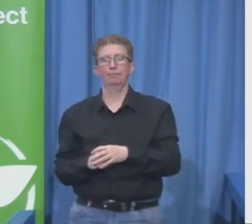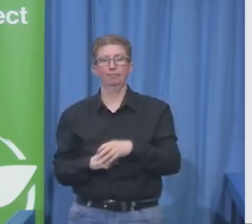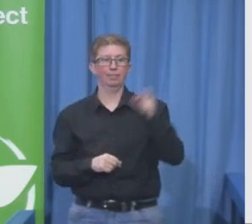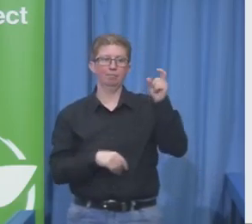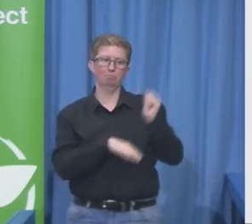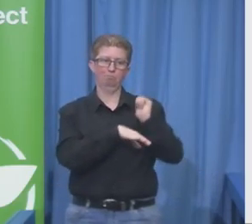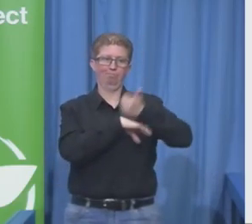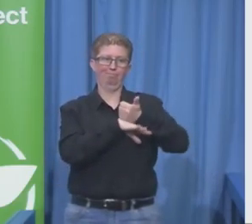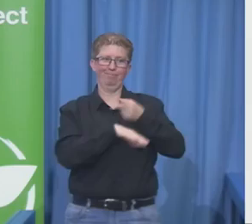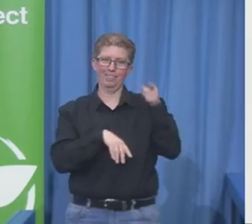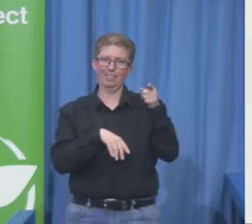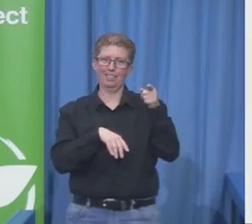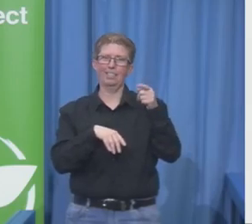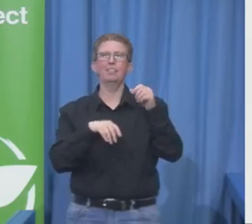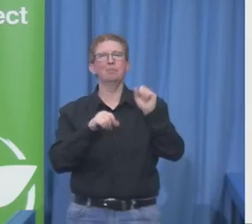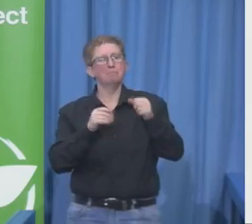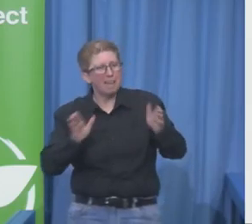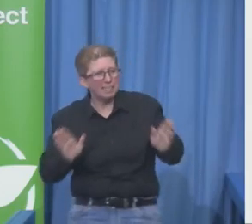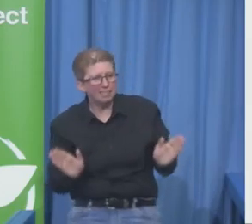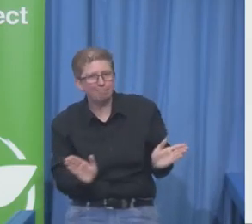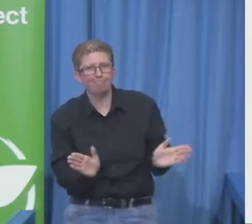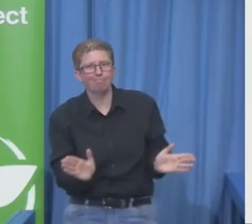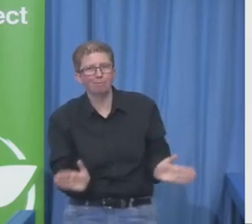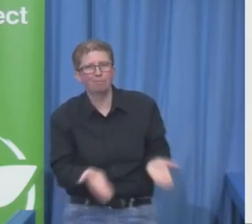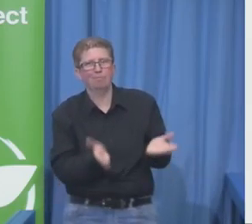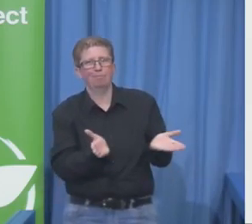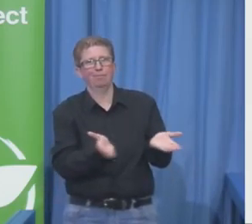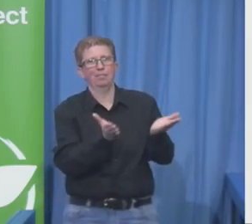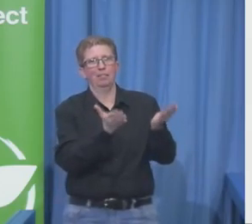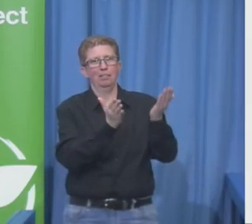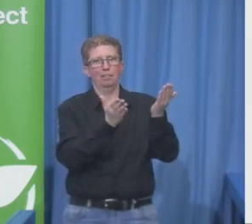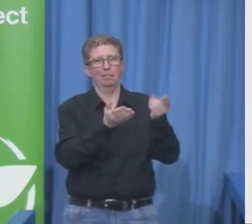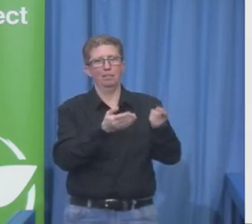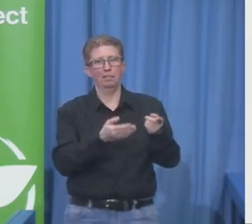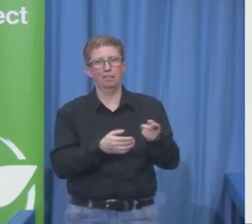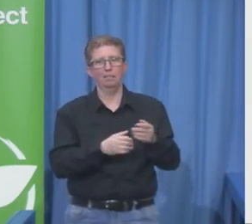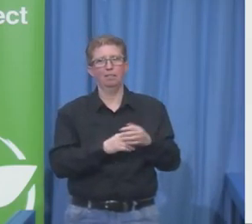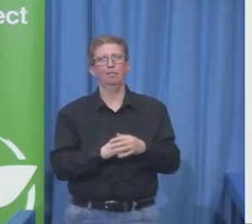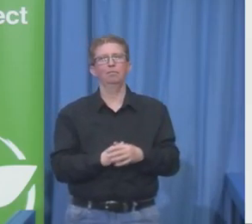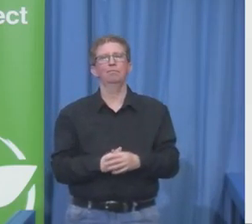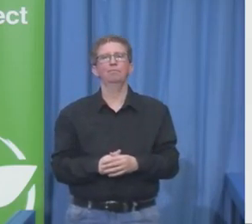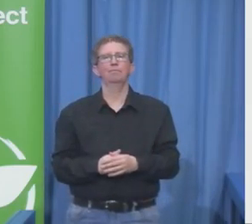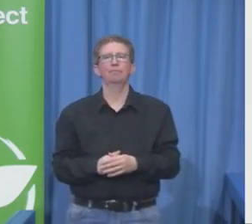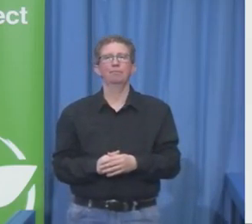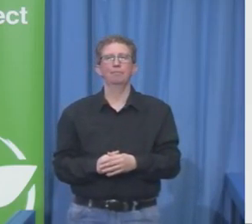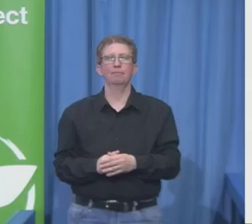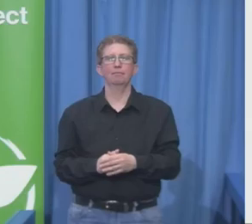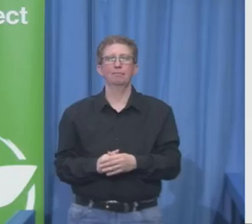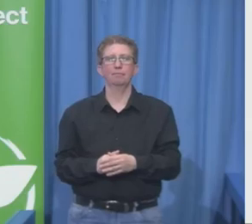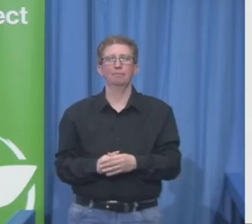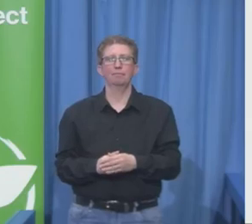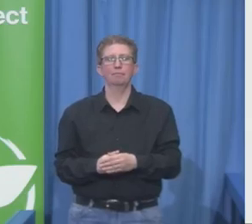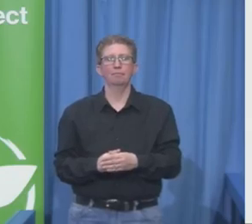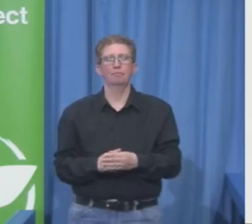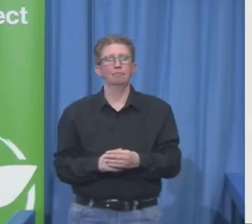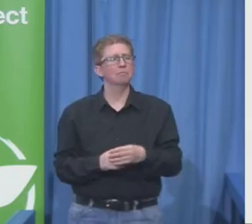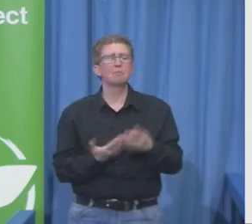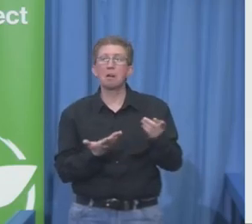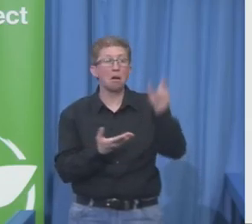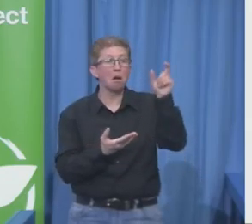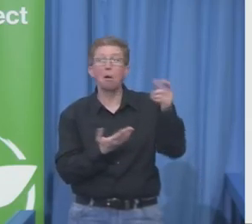run in the space of persons with disability. We started our journey on PWD close to